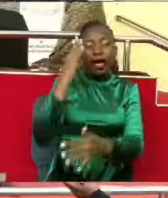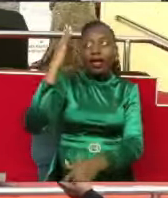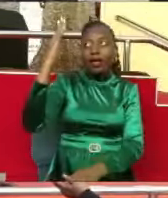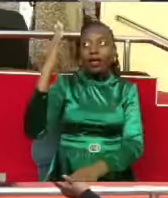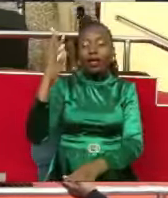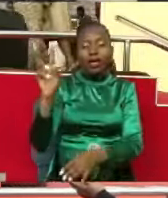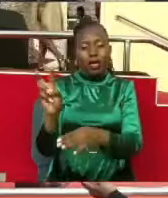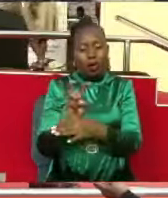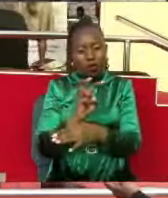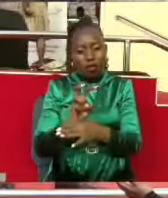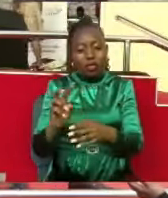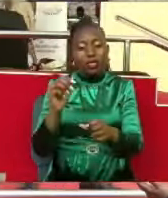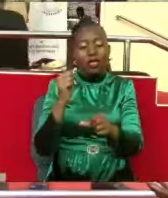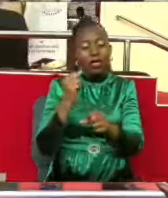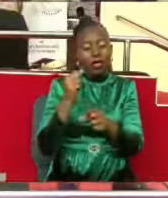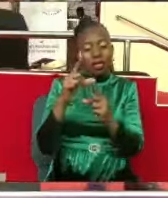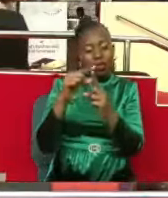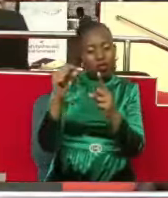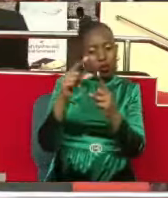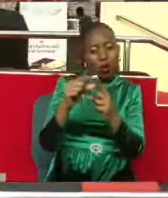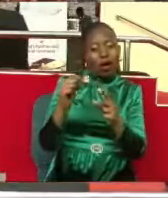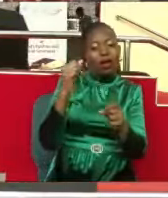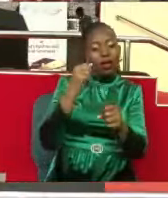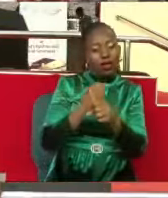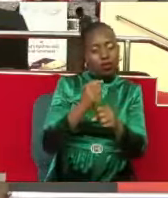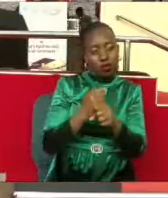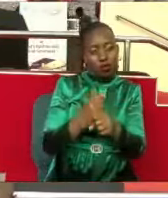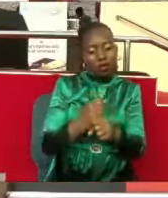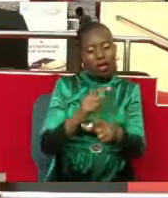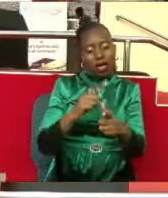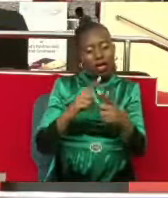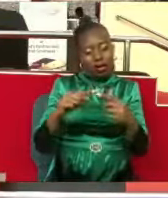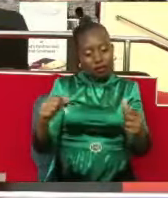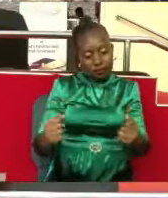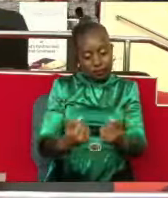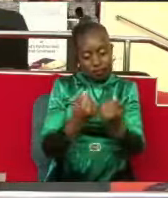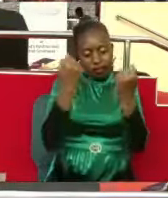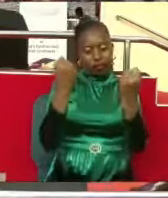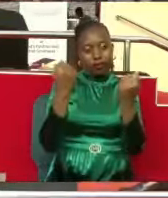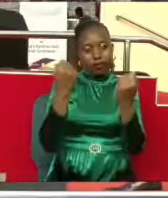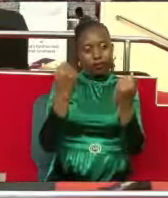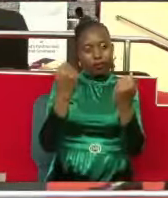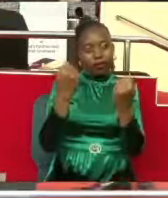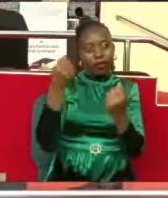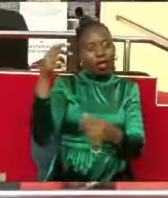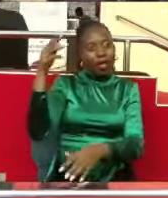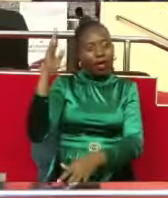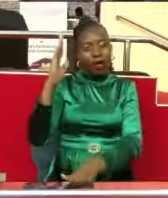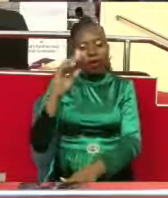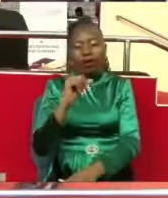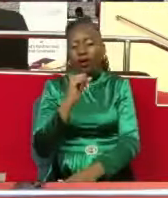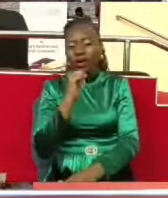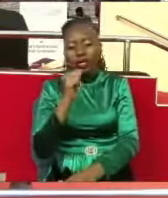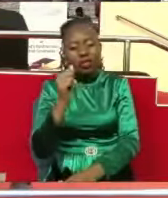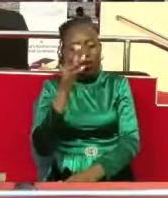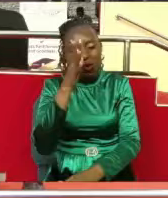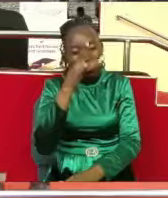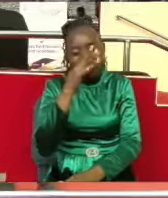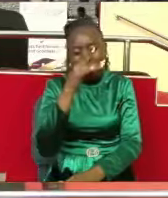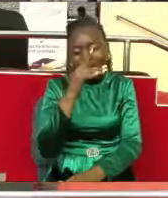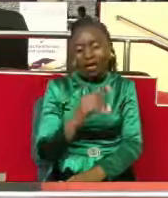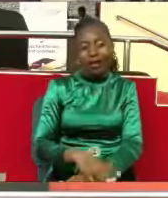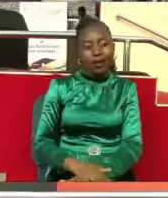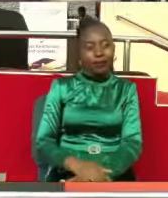to perform it. Anaangalia neno lake ili alifanyishe kazi. He watches his word to perform it. Anaangalia neno lake ili alifanyishe kazi. He's not a man to lie. Yes, si mwanadamu adanganye.